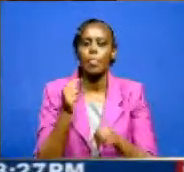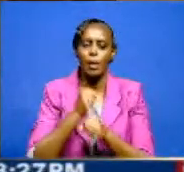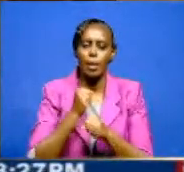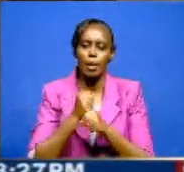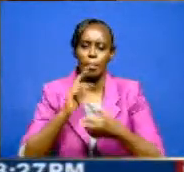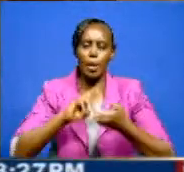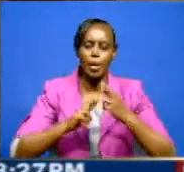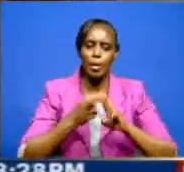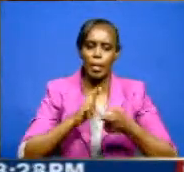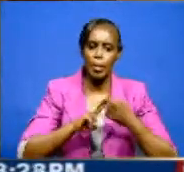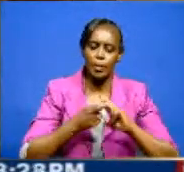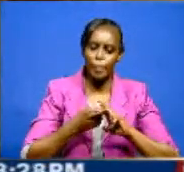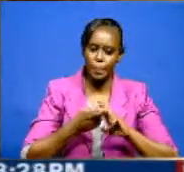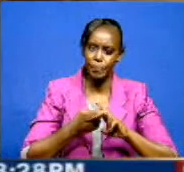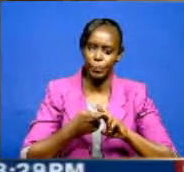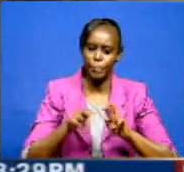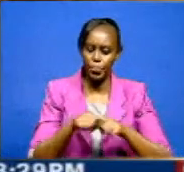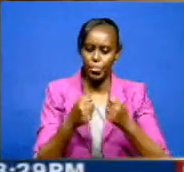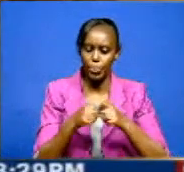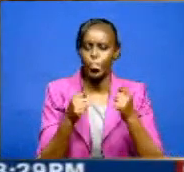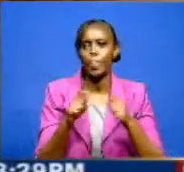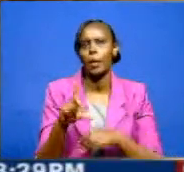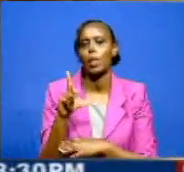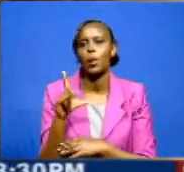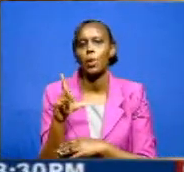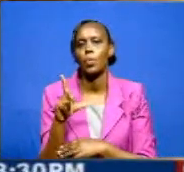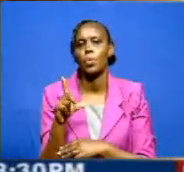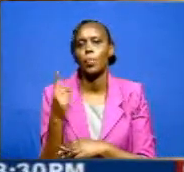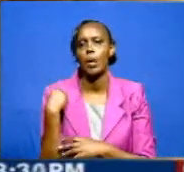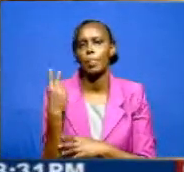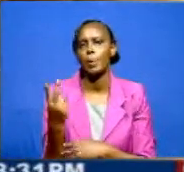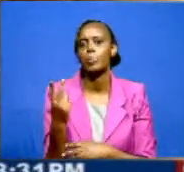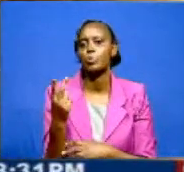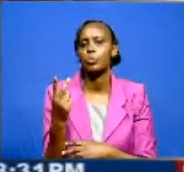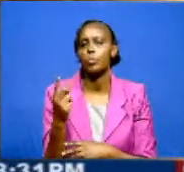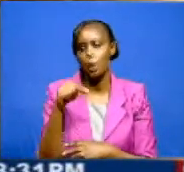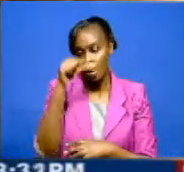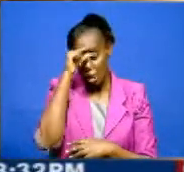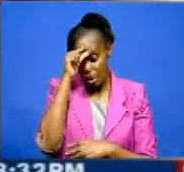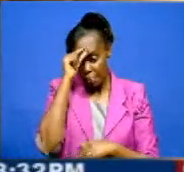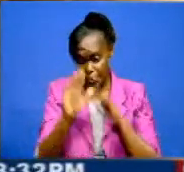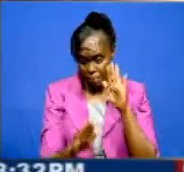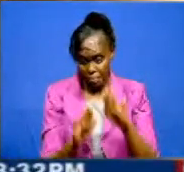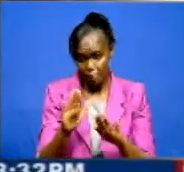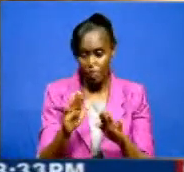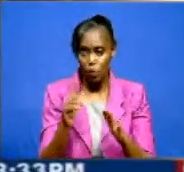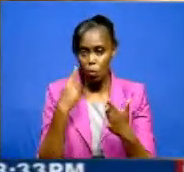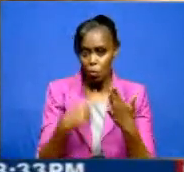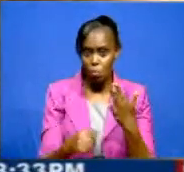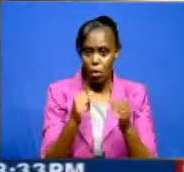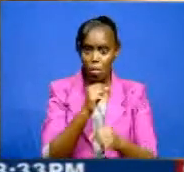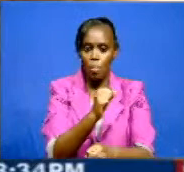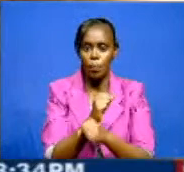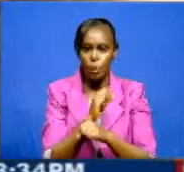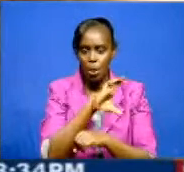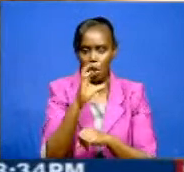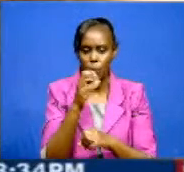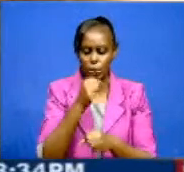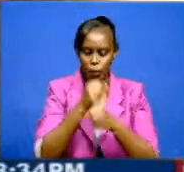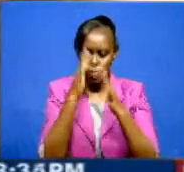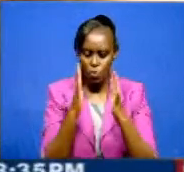labor-related violations? What measures has the government put in place to protect county